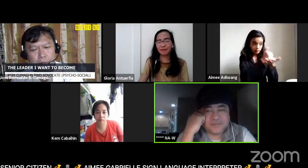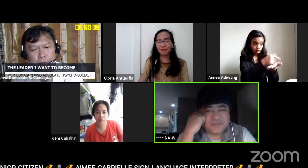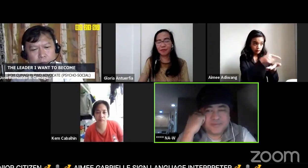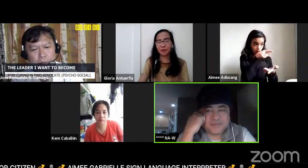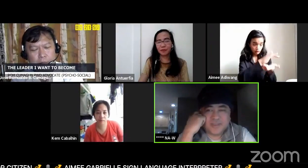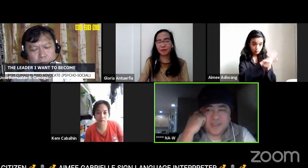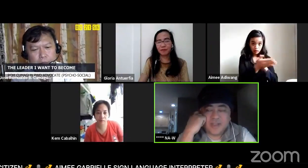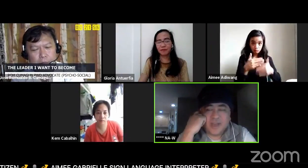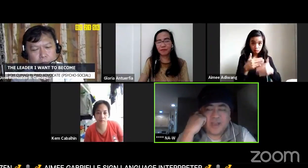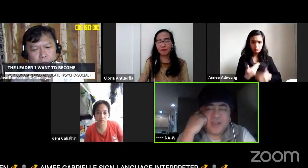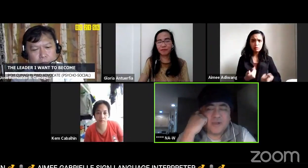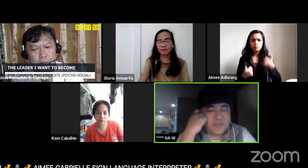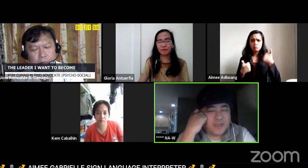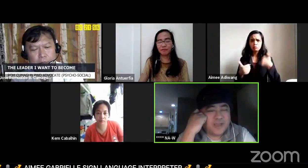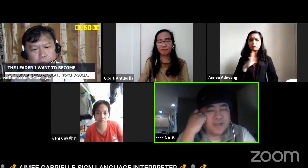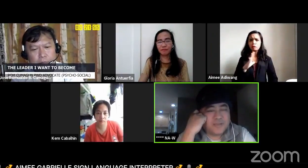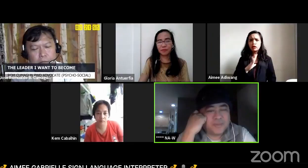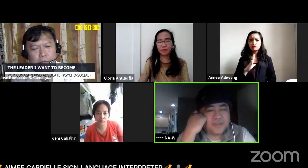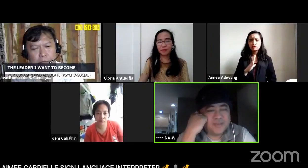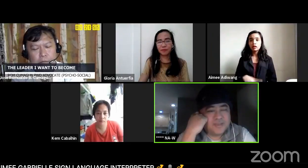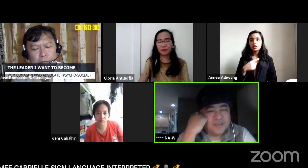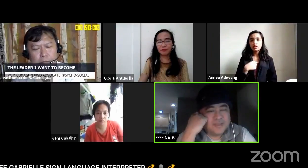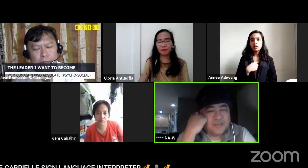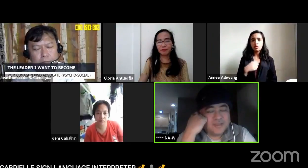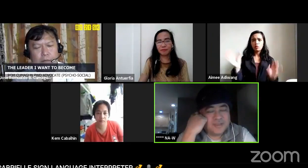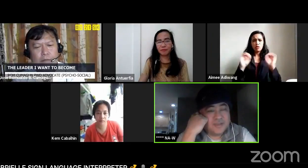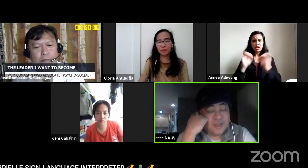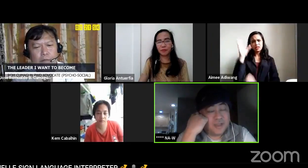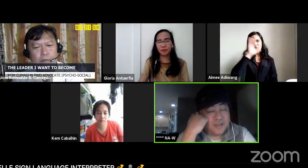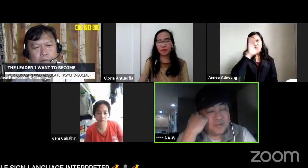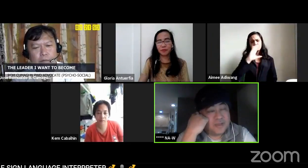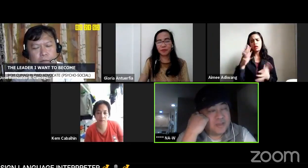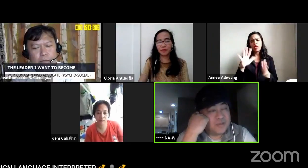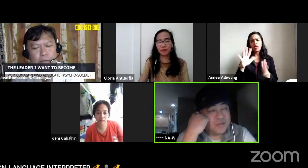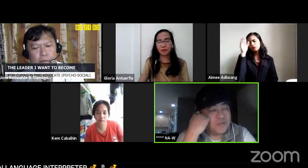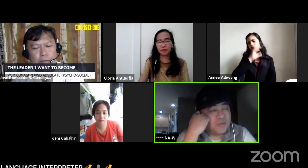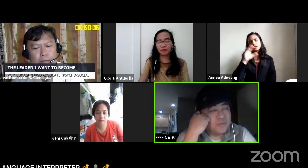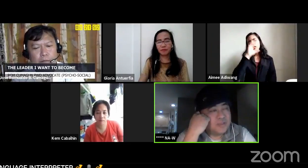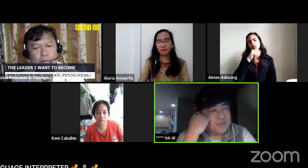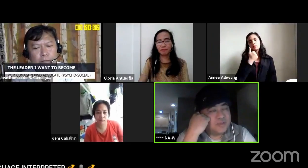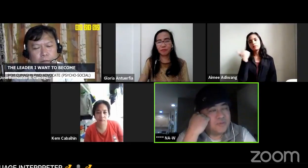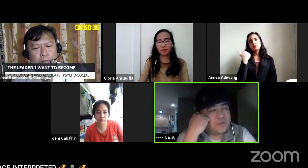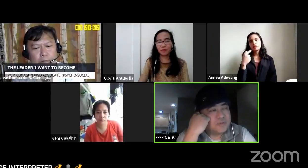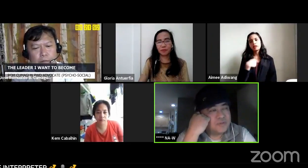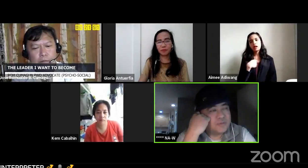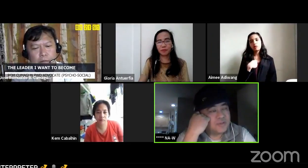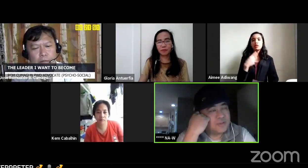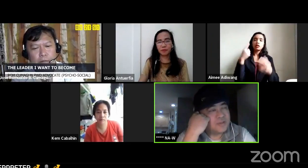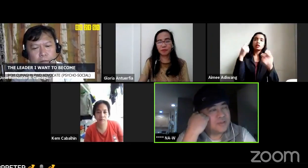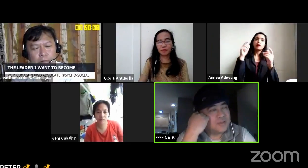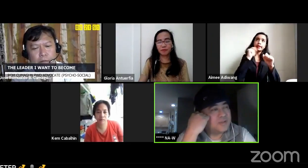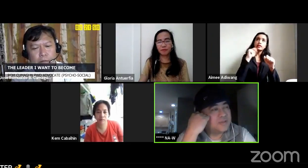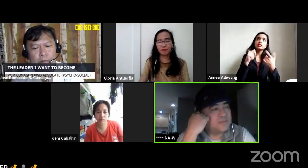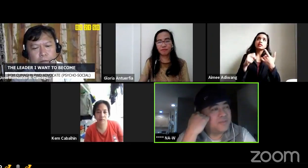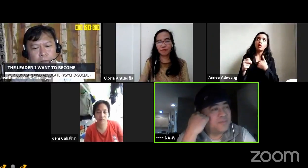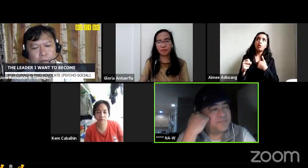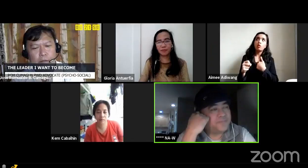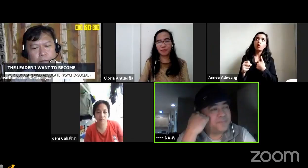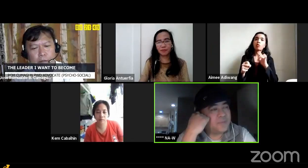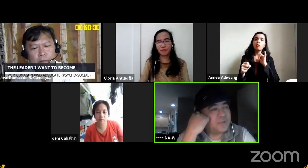ako, ala na akong hinahanap eh. I'd like to have a family, of course, but